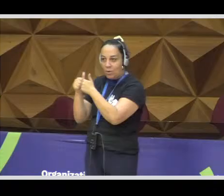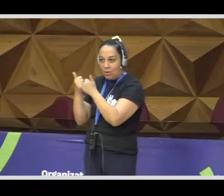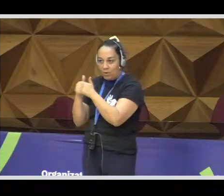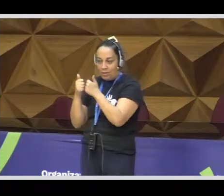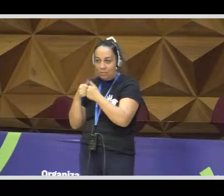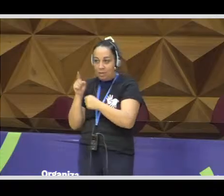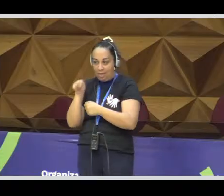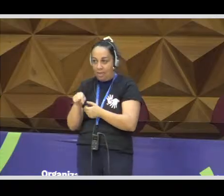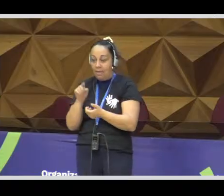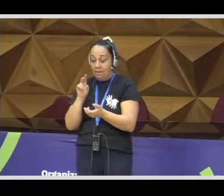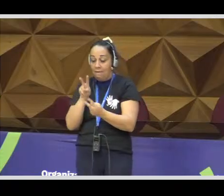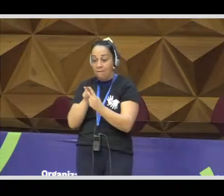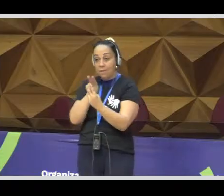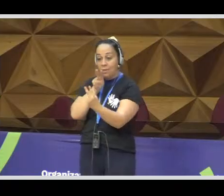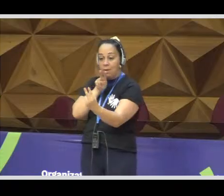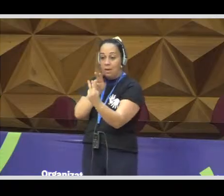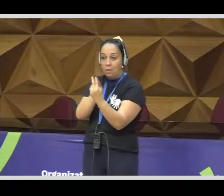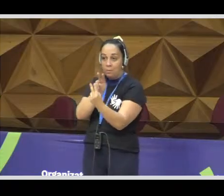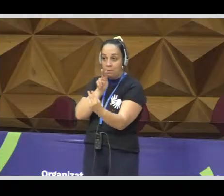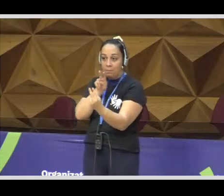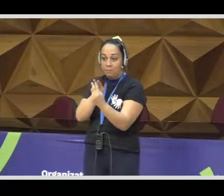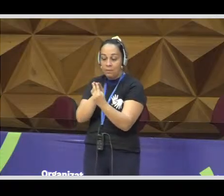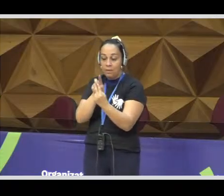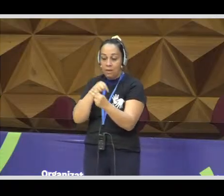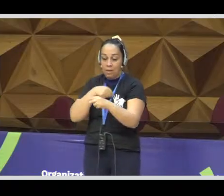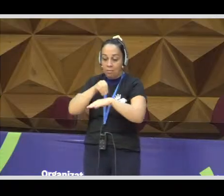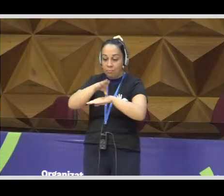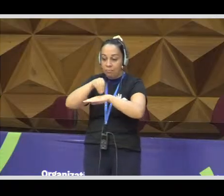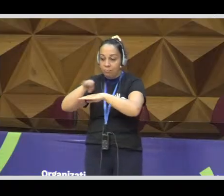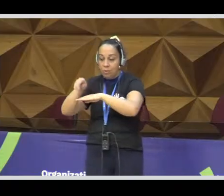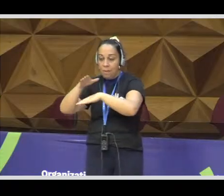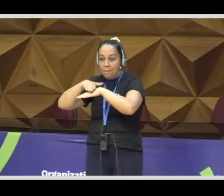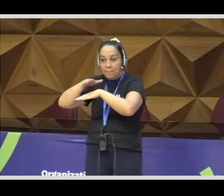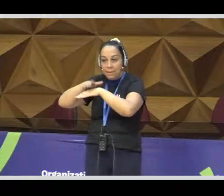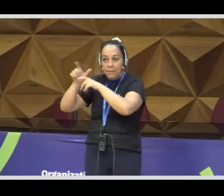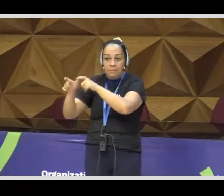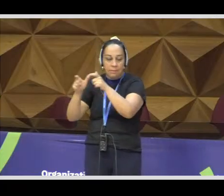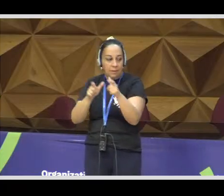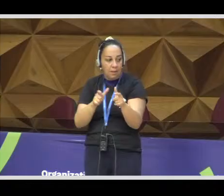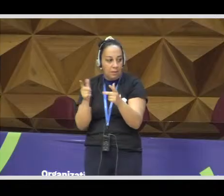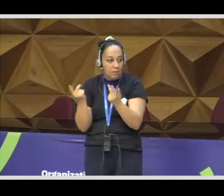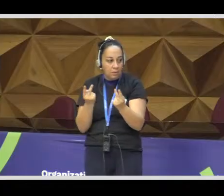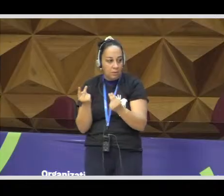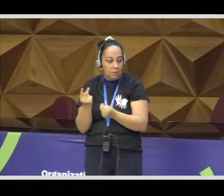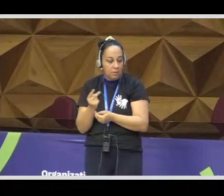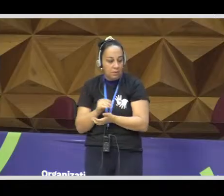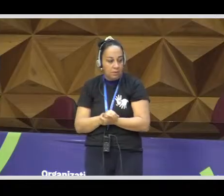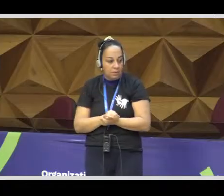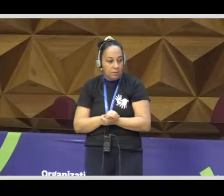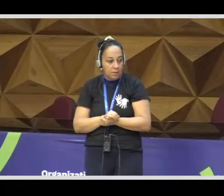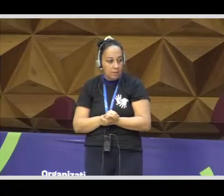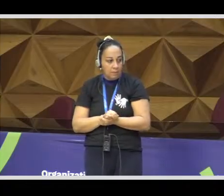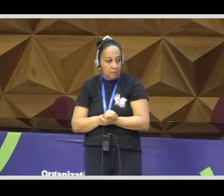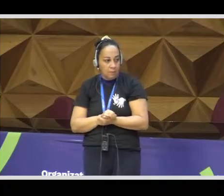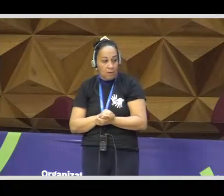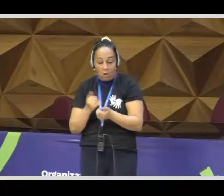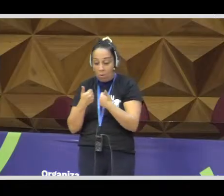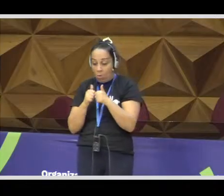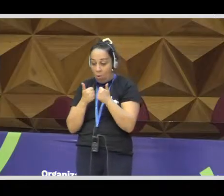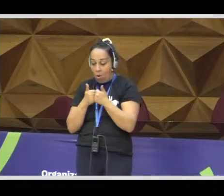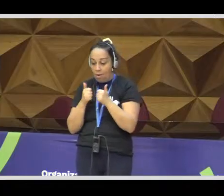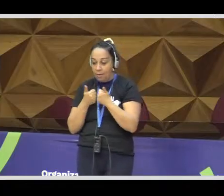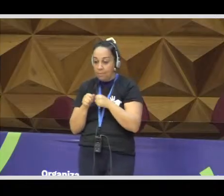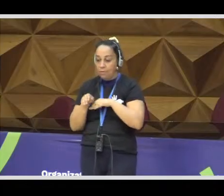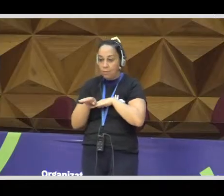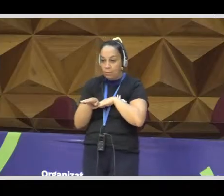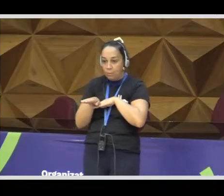shared environment. So in a minute you'll see the bus starts to move. The red building in the background is the Central Station in Glasgow, so it's a bit